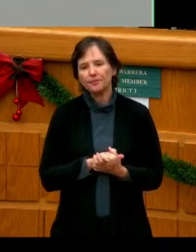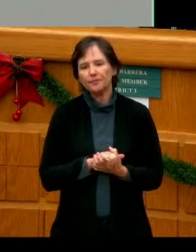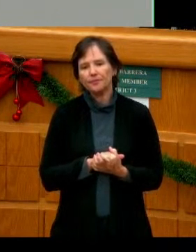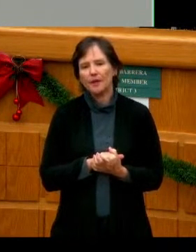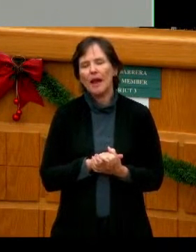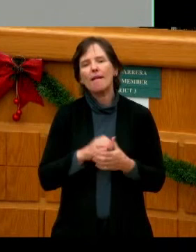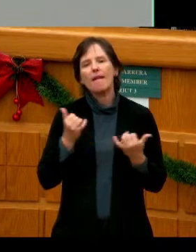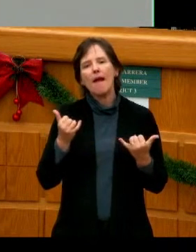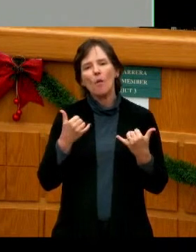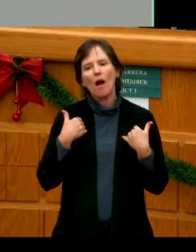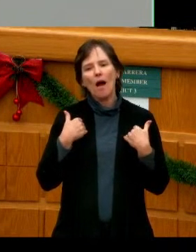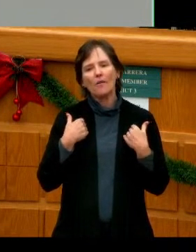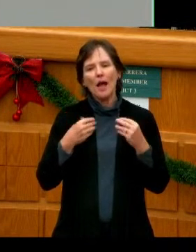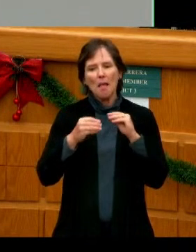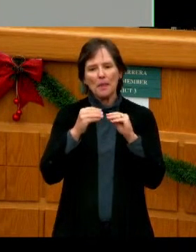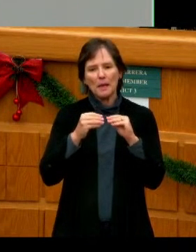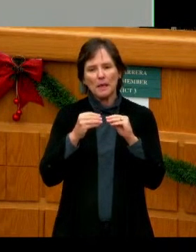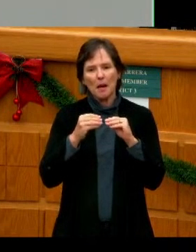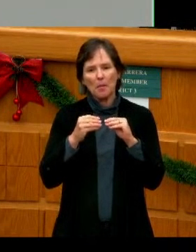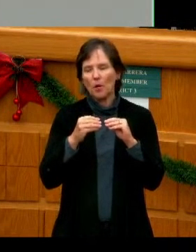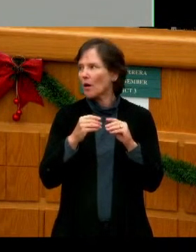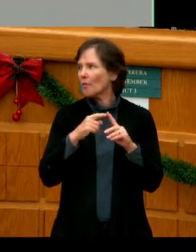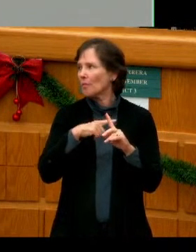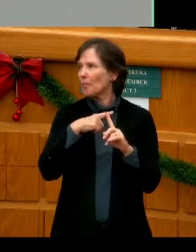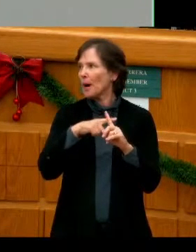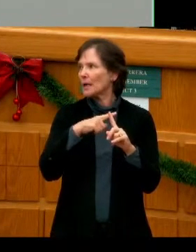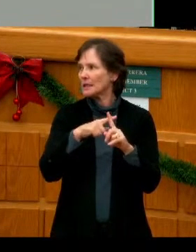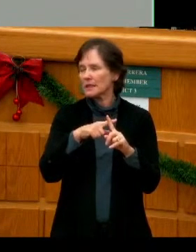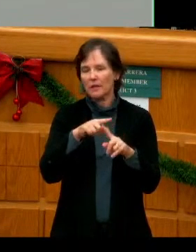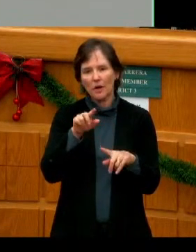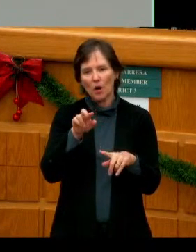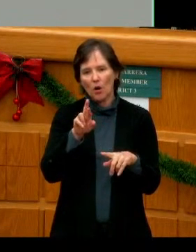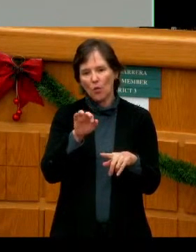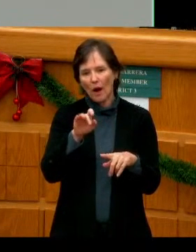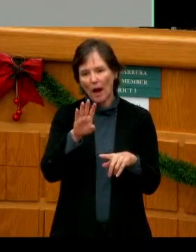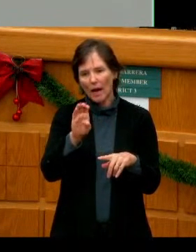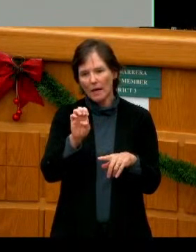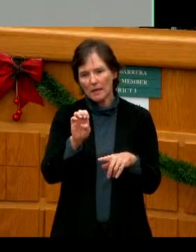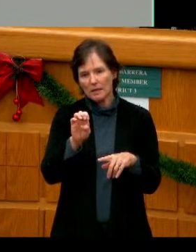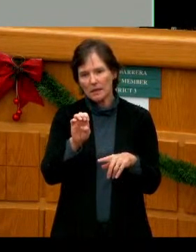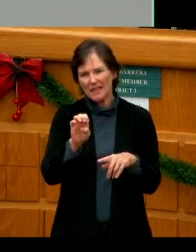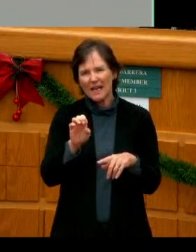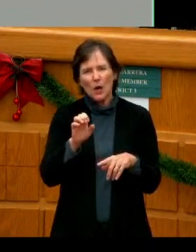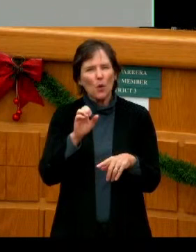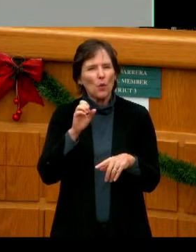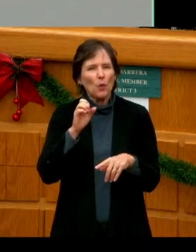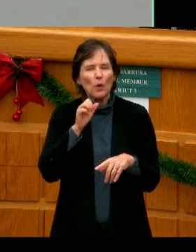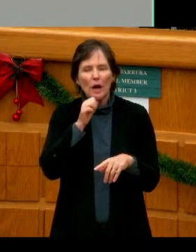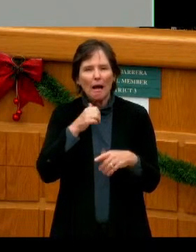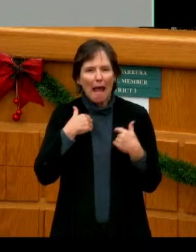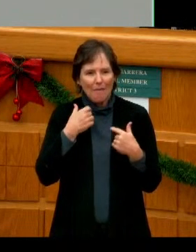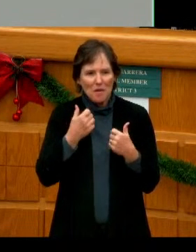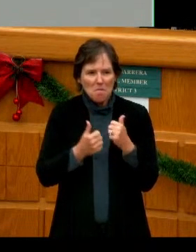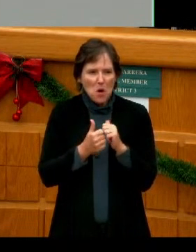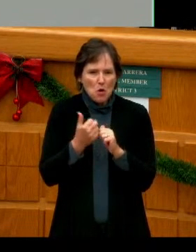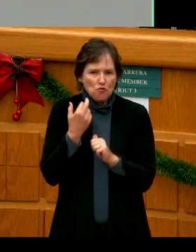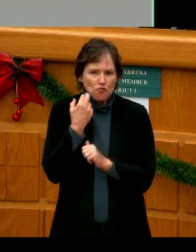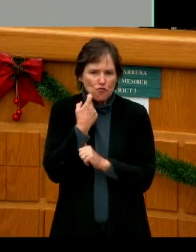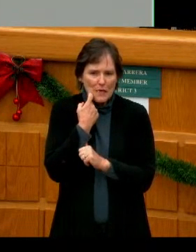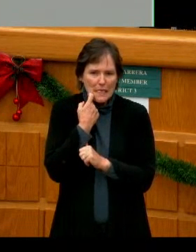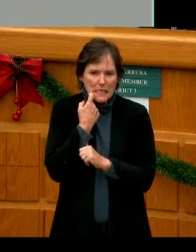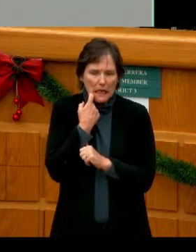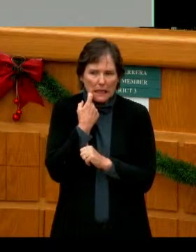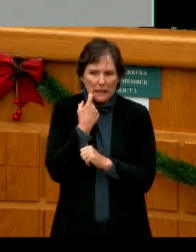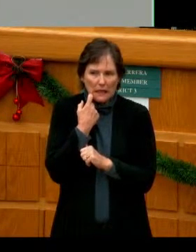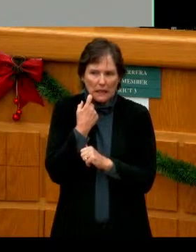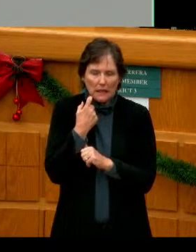Zooming in on the local area and the number of positive tests and the positivity rate, I don't believe the latest data point was